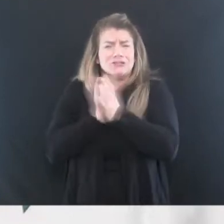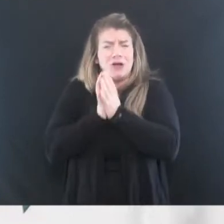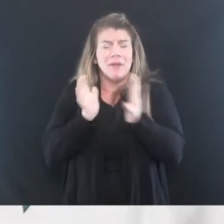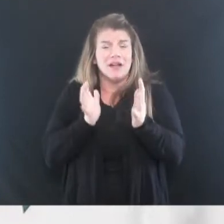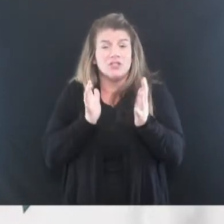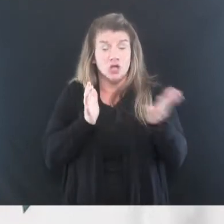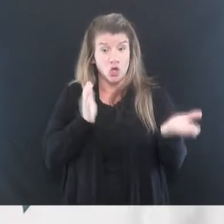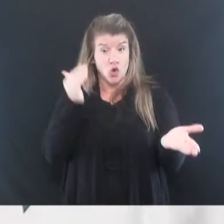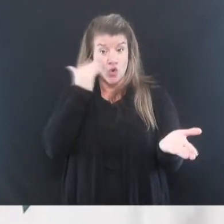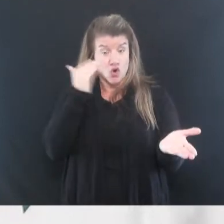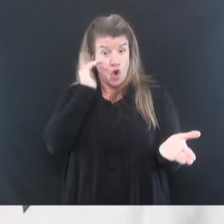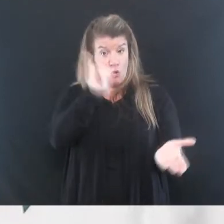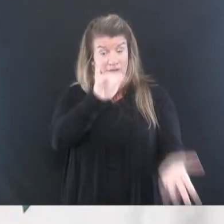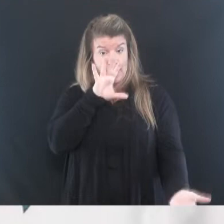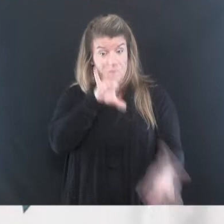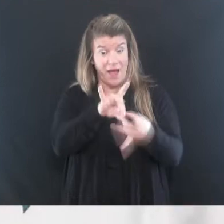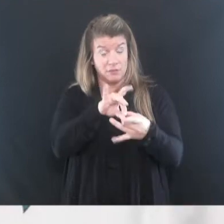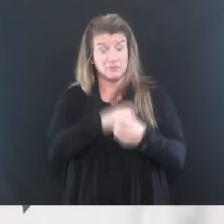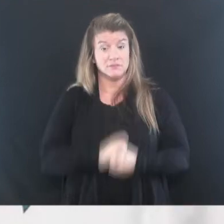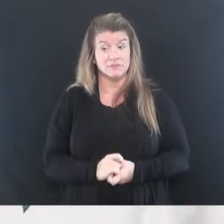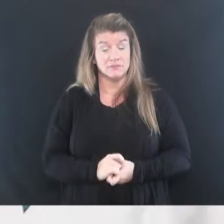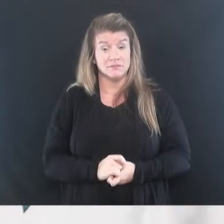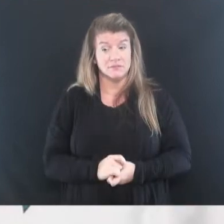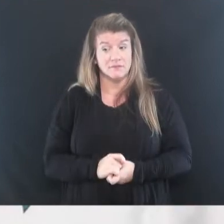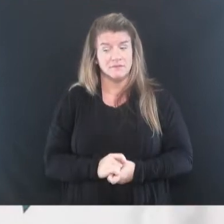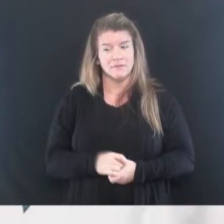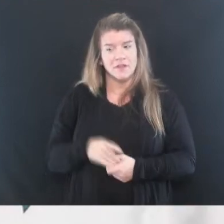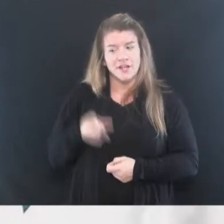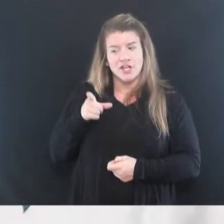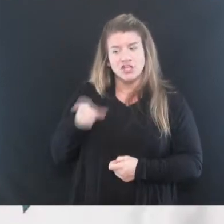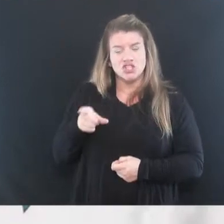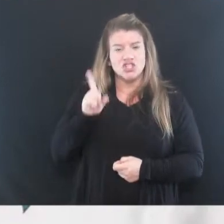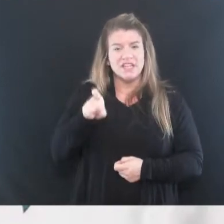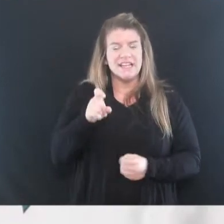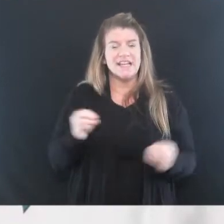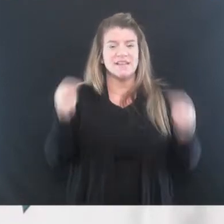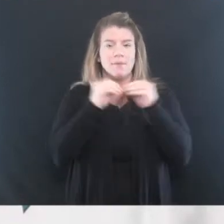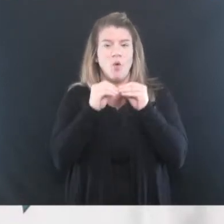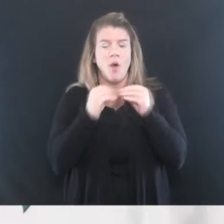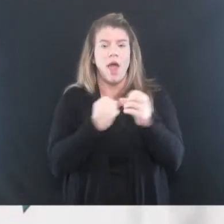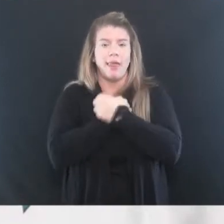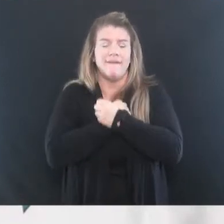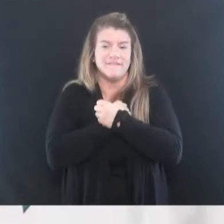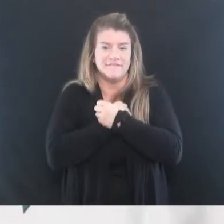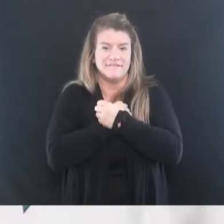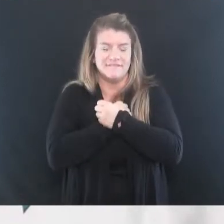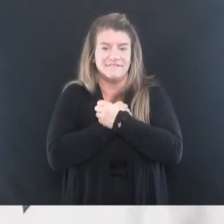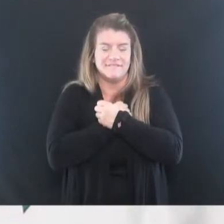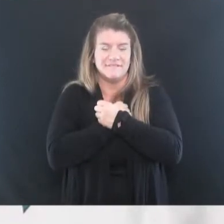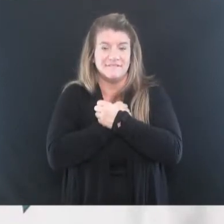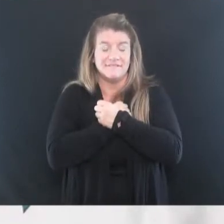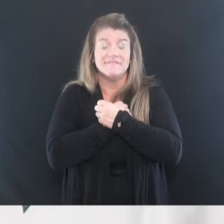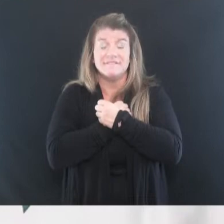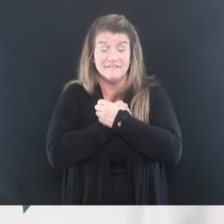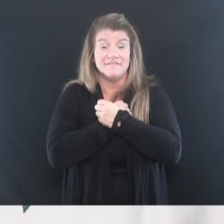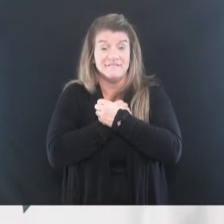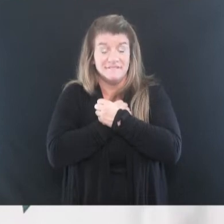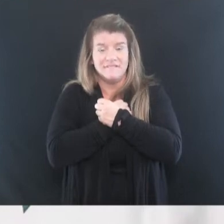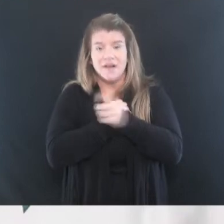about? She needs more and more people that love her. But you know what else it's